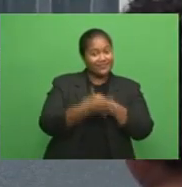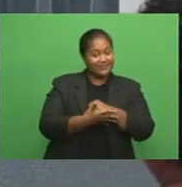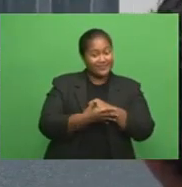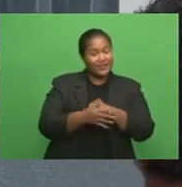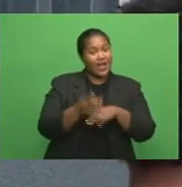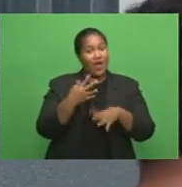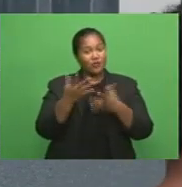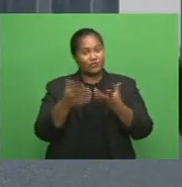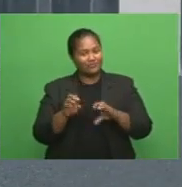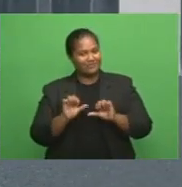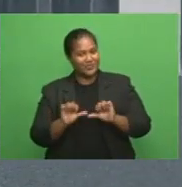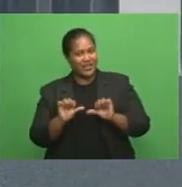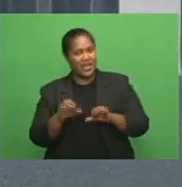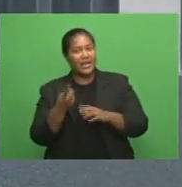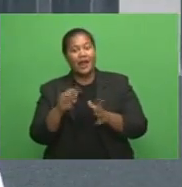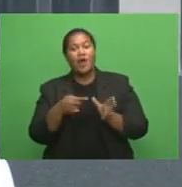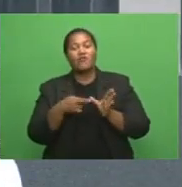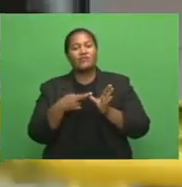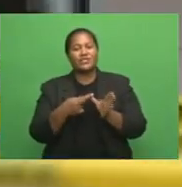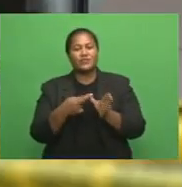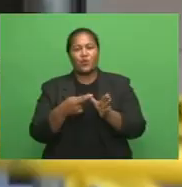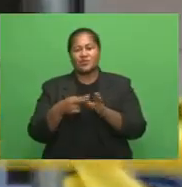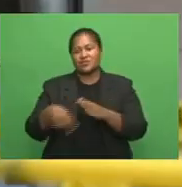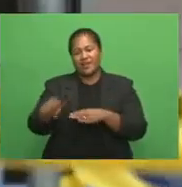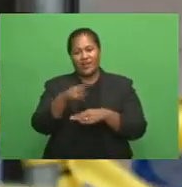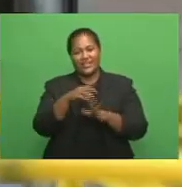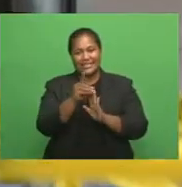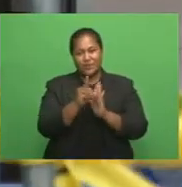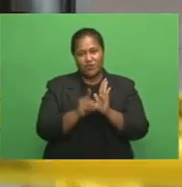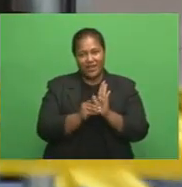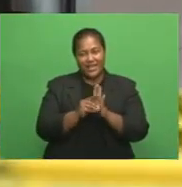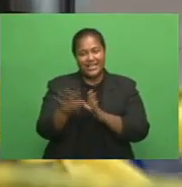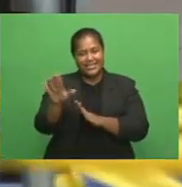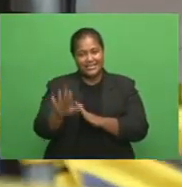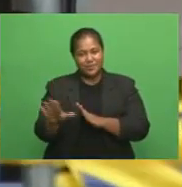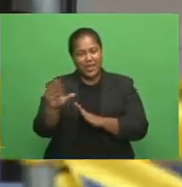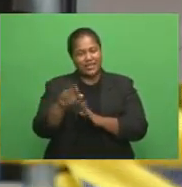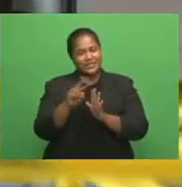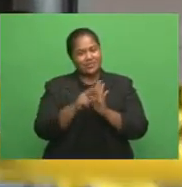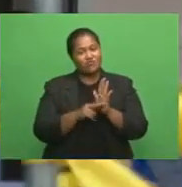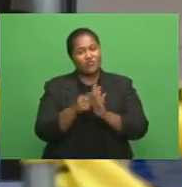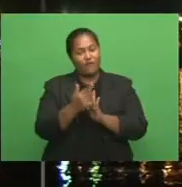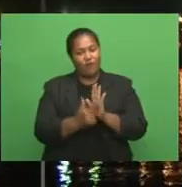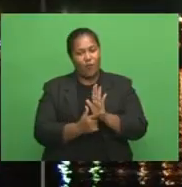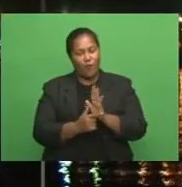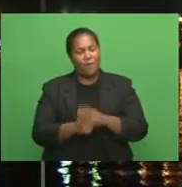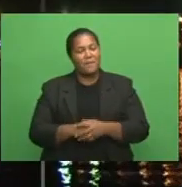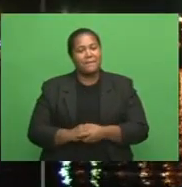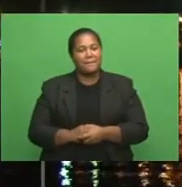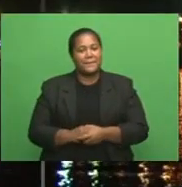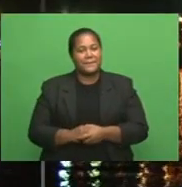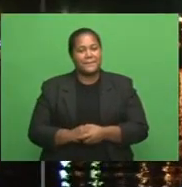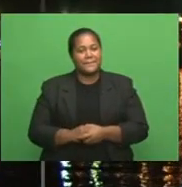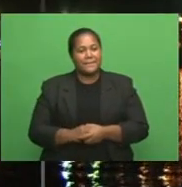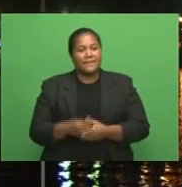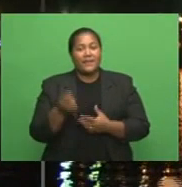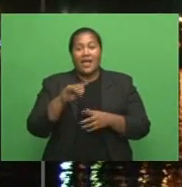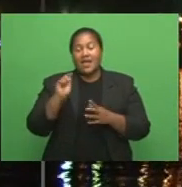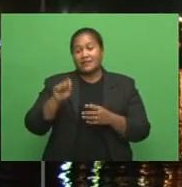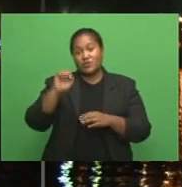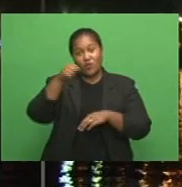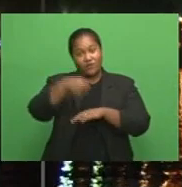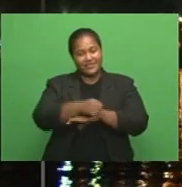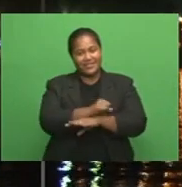and responses with democratic space and rule of law. Kelly Vadala, FBC News. And turning overseas,